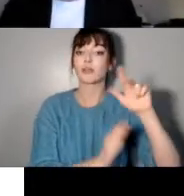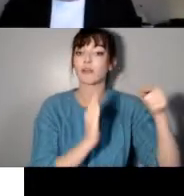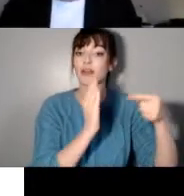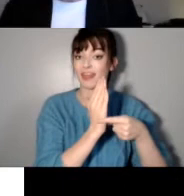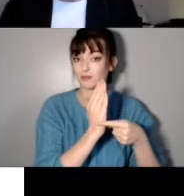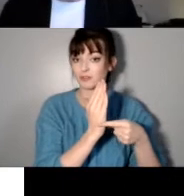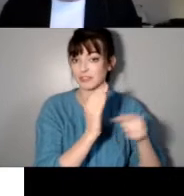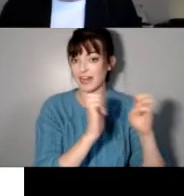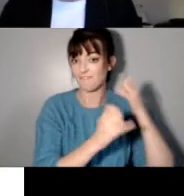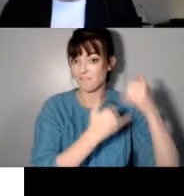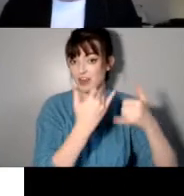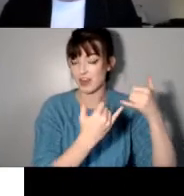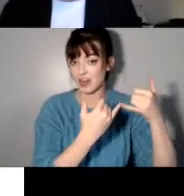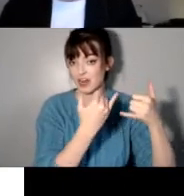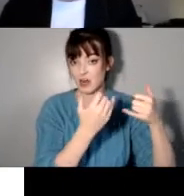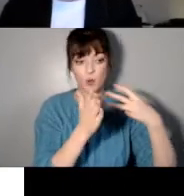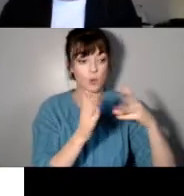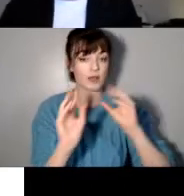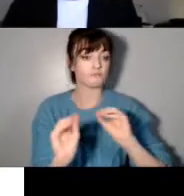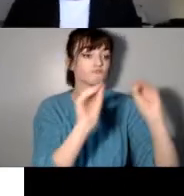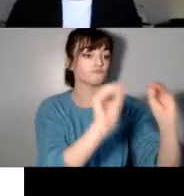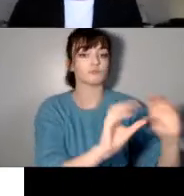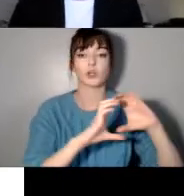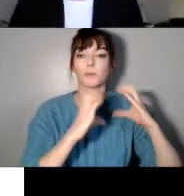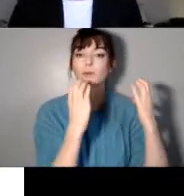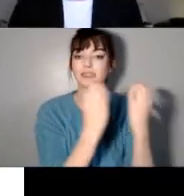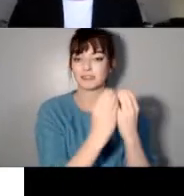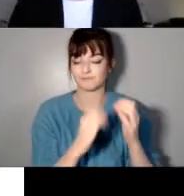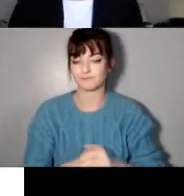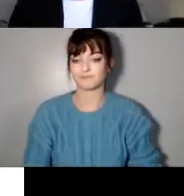€223,000 when individuals have transitioned to the community.